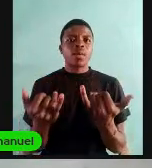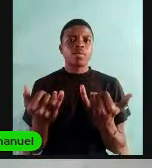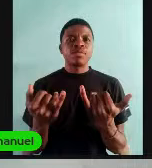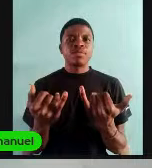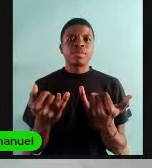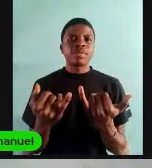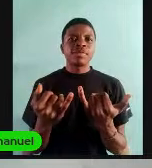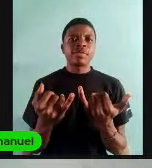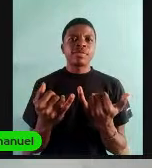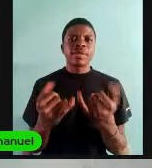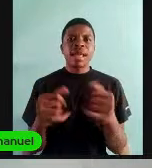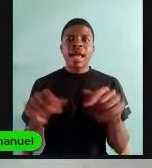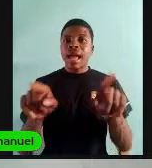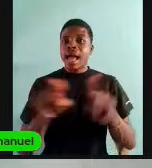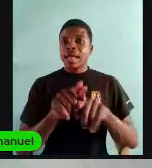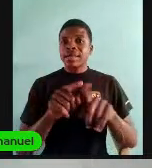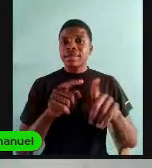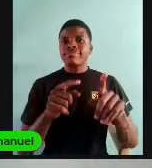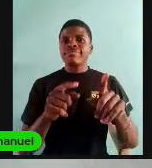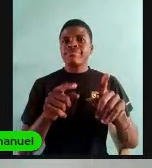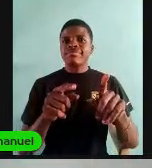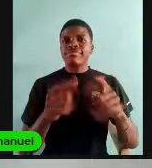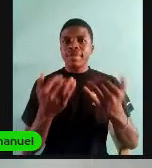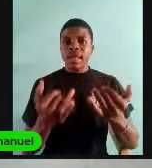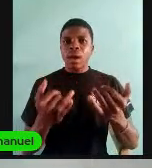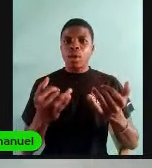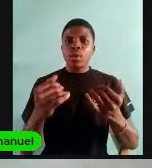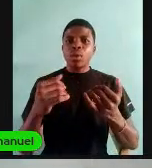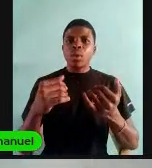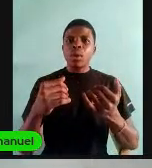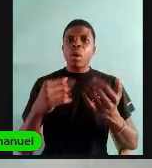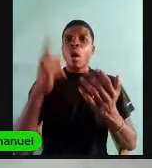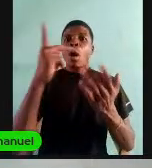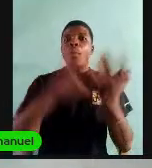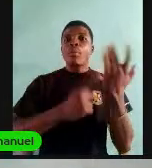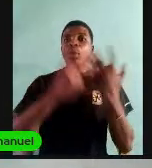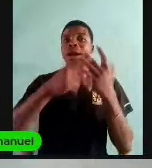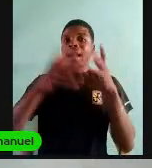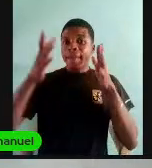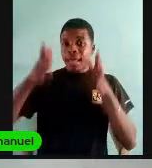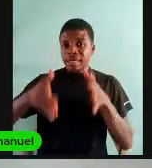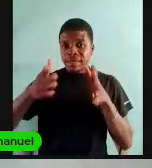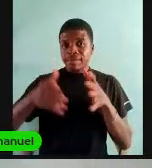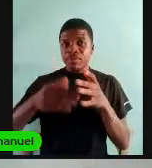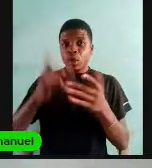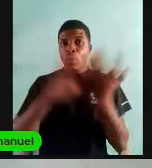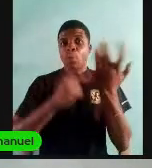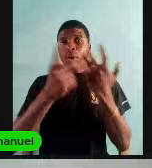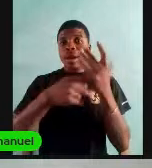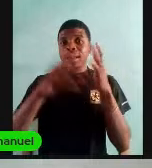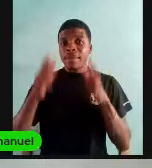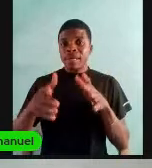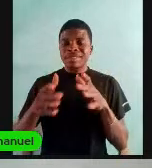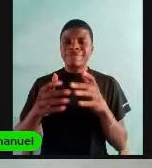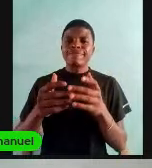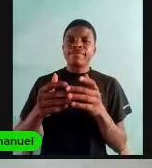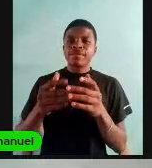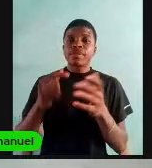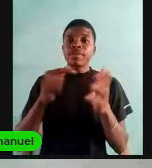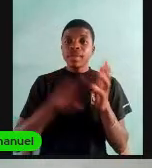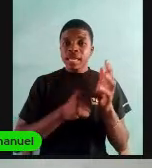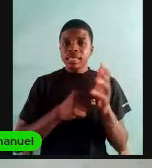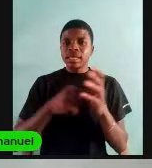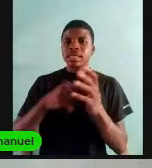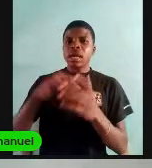I'm saying right now, so programmers, so now this programming language enables programmers to communicate with what with computers